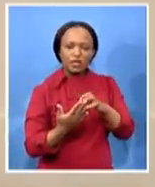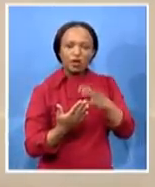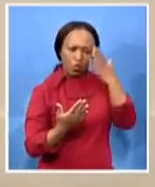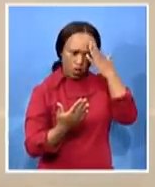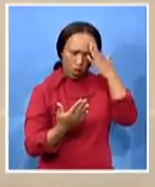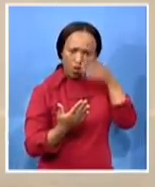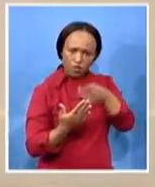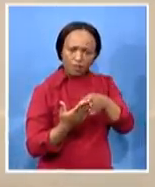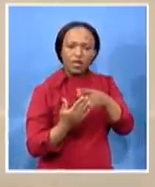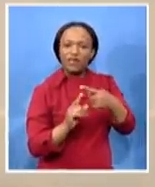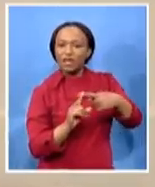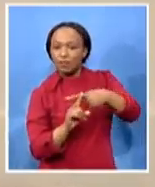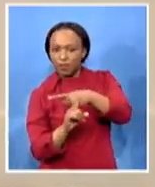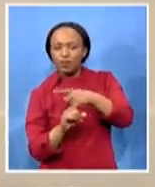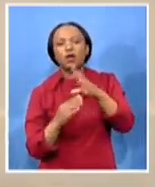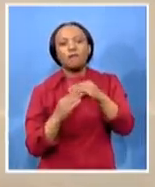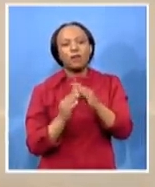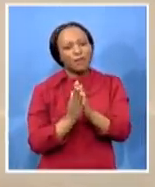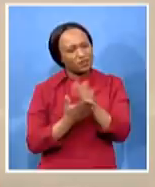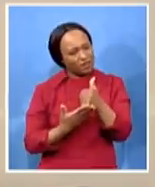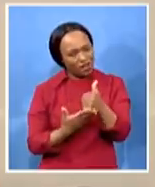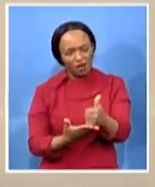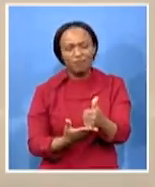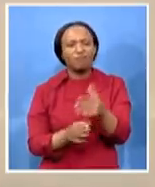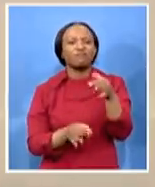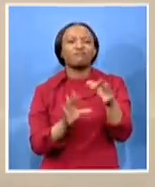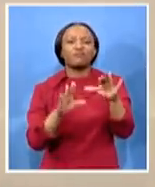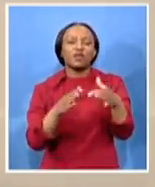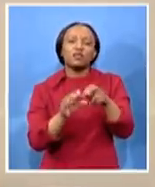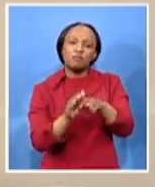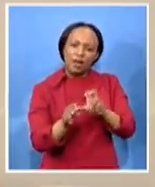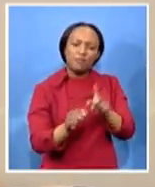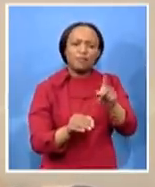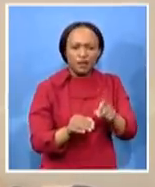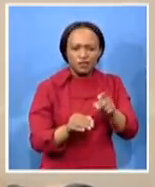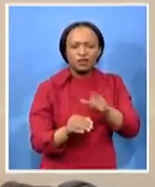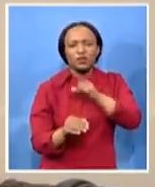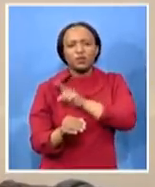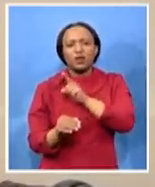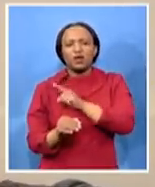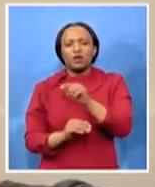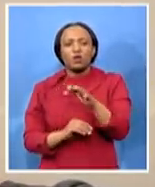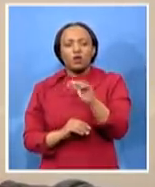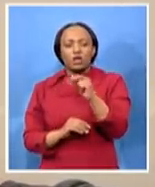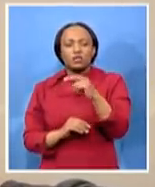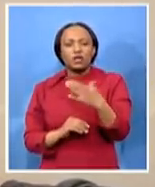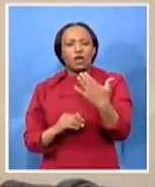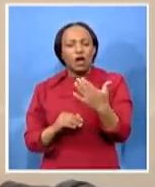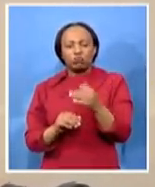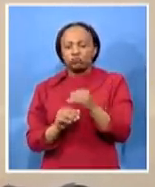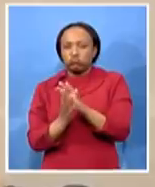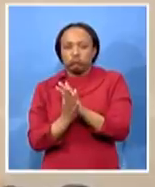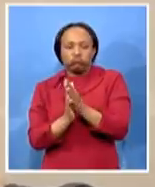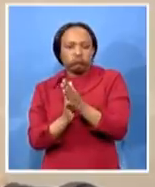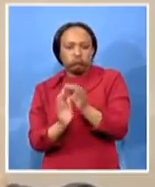party, because the ANC is really being affected. You know, there is hashtags like Futsek